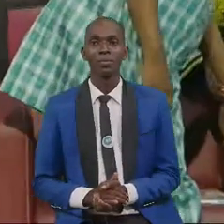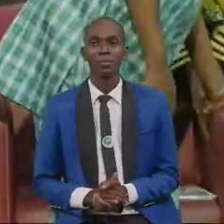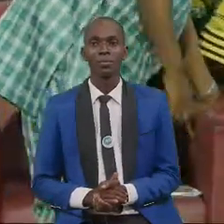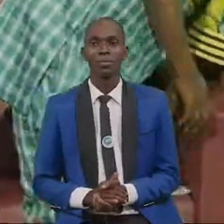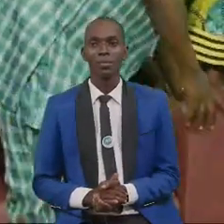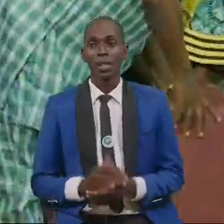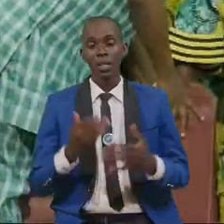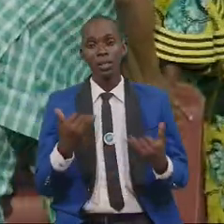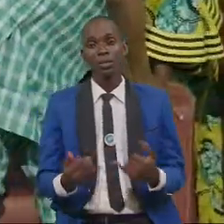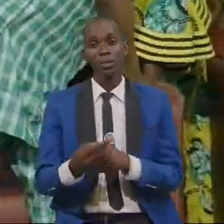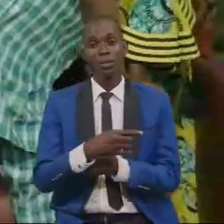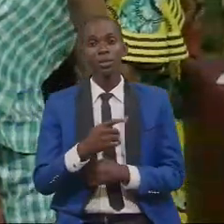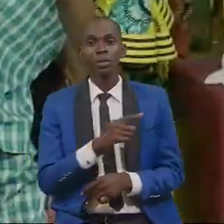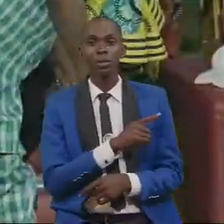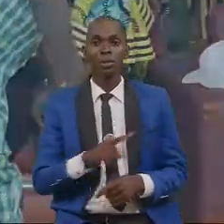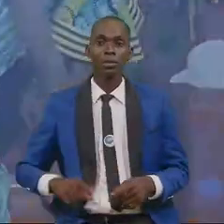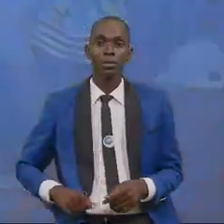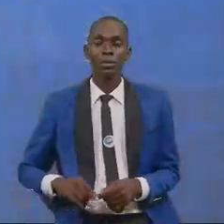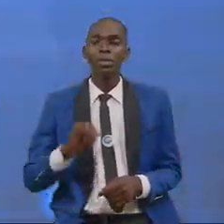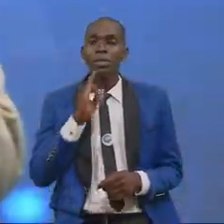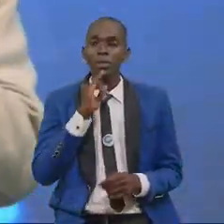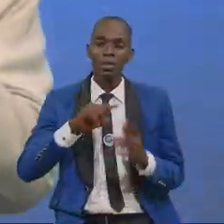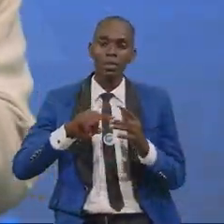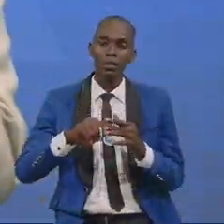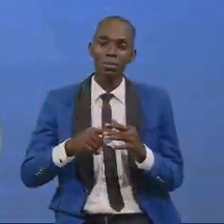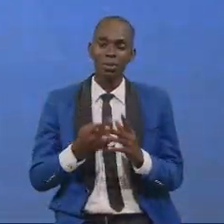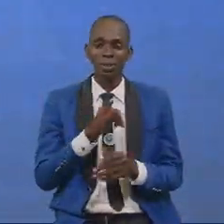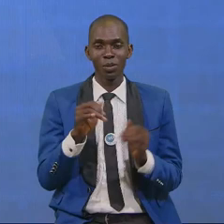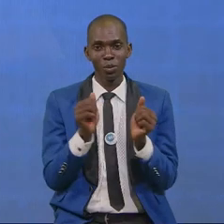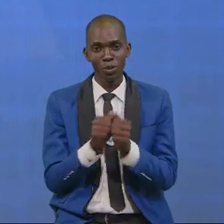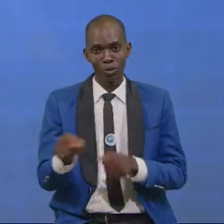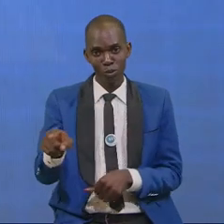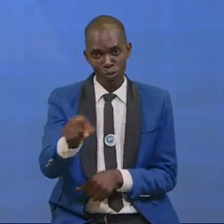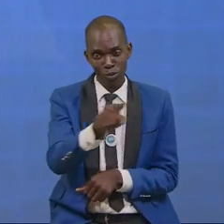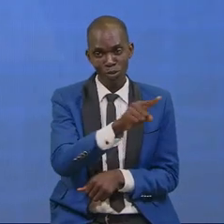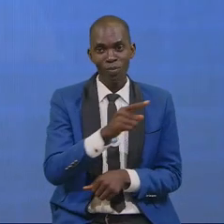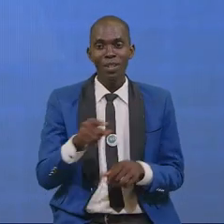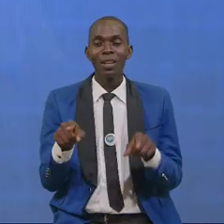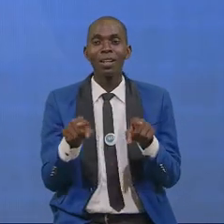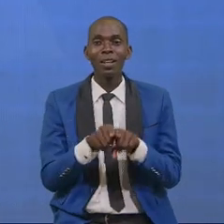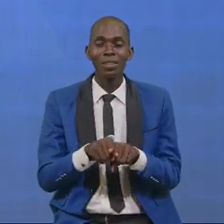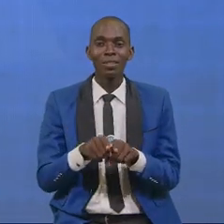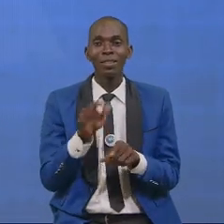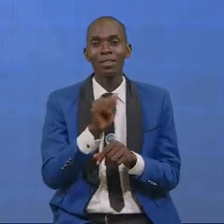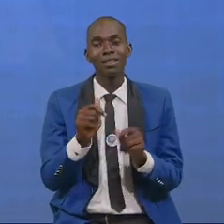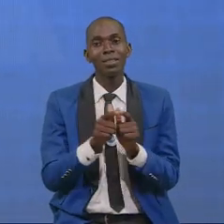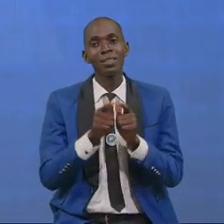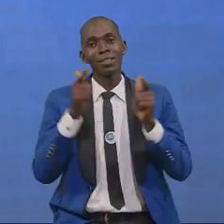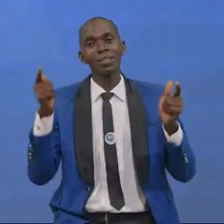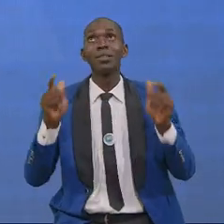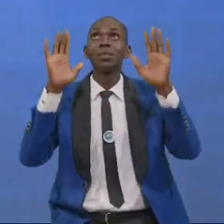Today, the Lord is beginning with you as a great miracle